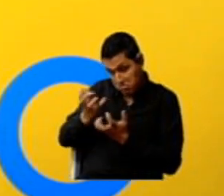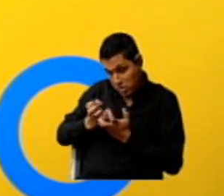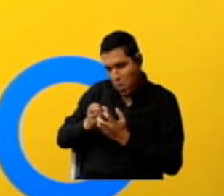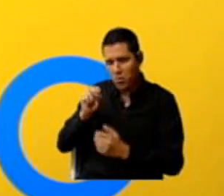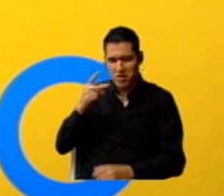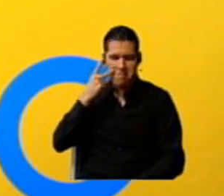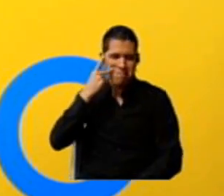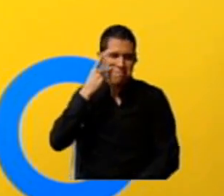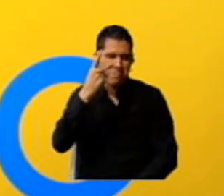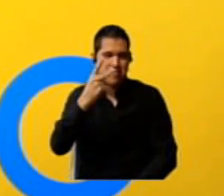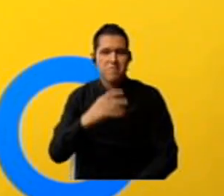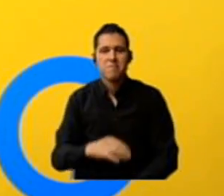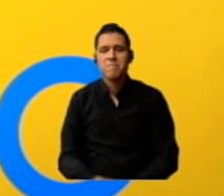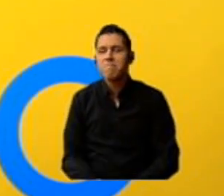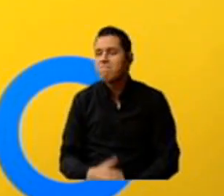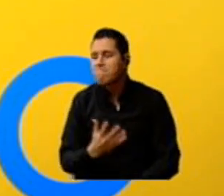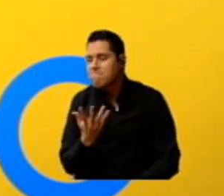look at